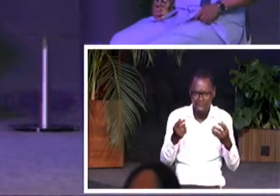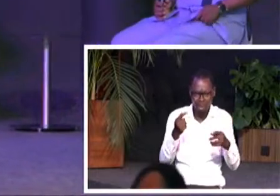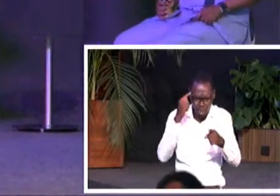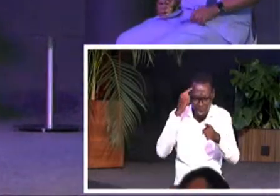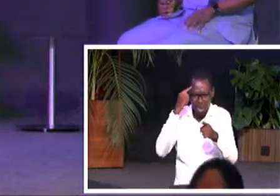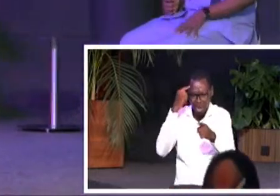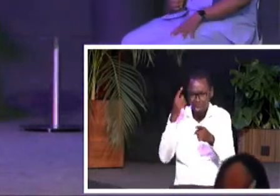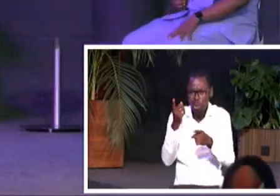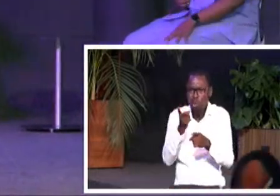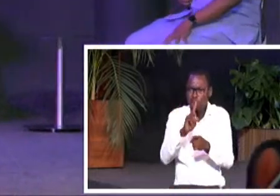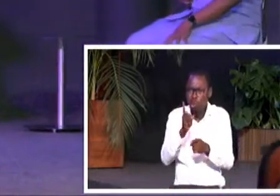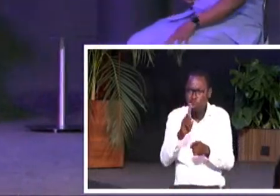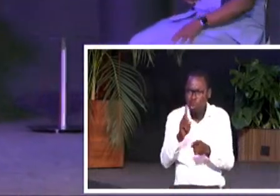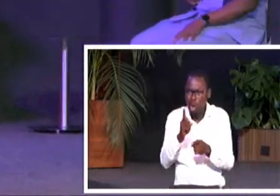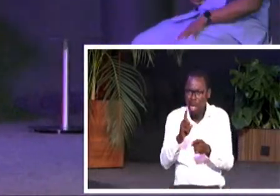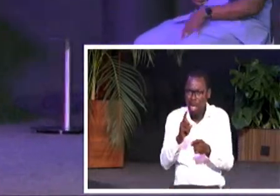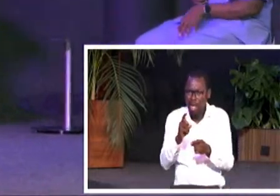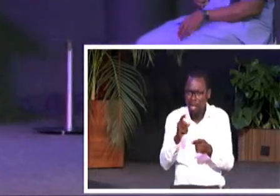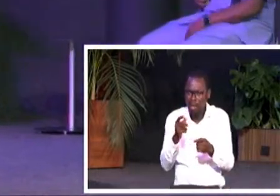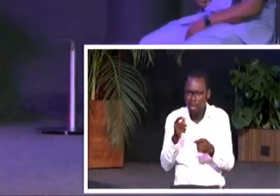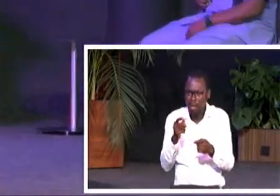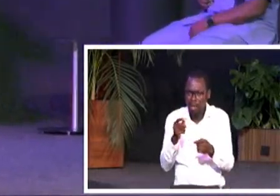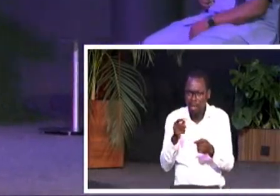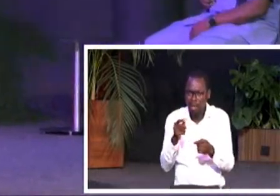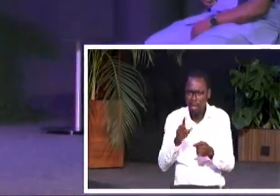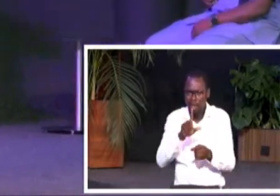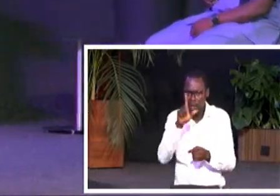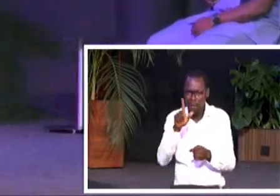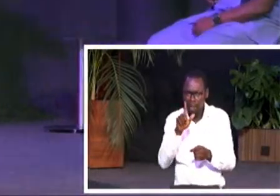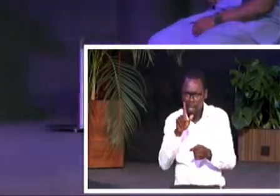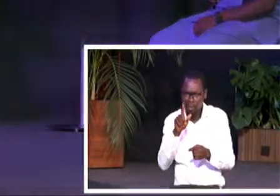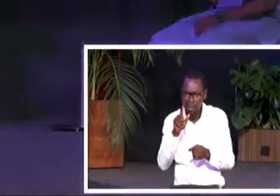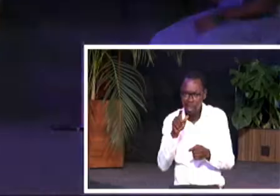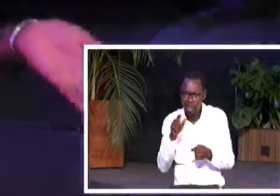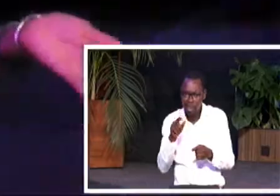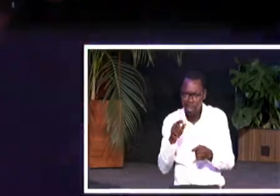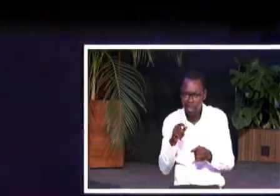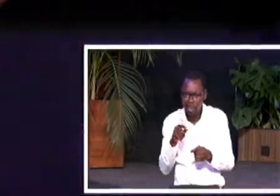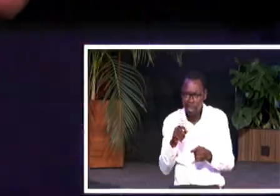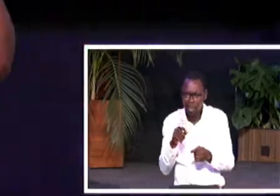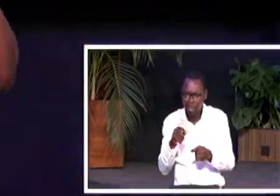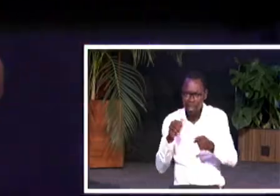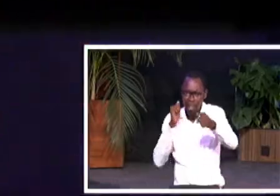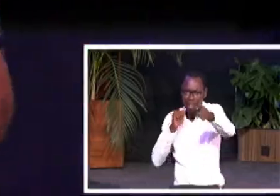where they can collaborate, they understand her, she then